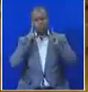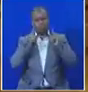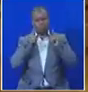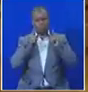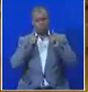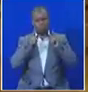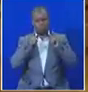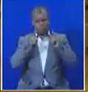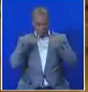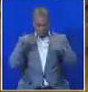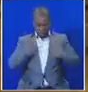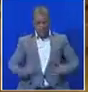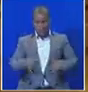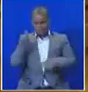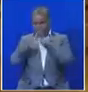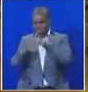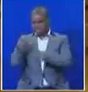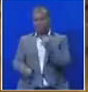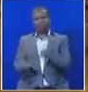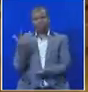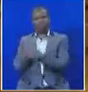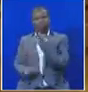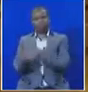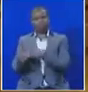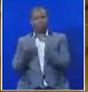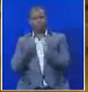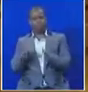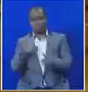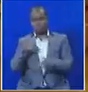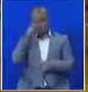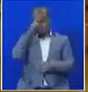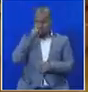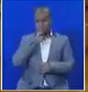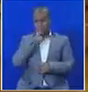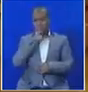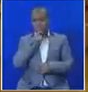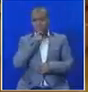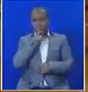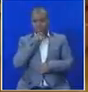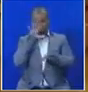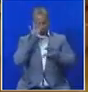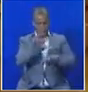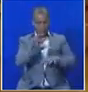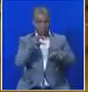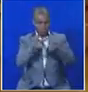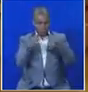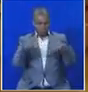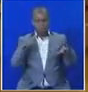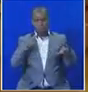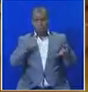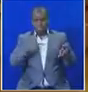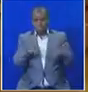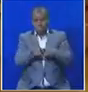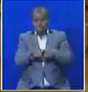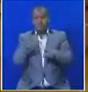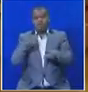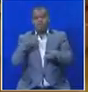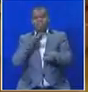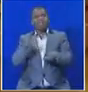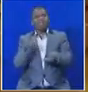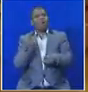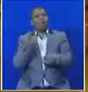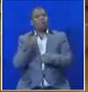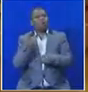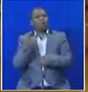recall an image I saw last week that really touched me, not only as a South African, but as a husband and a parent. It was the image of a mother